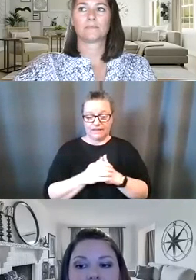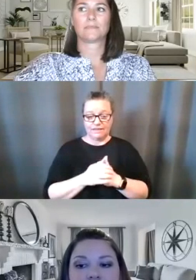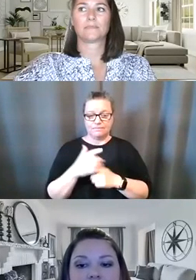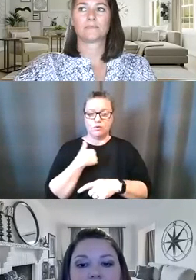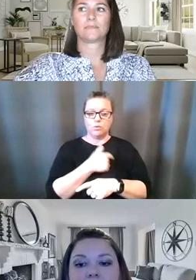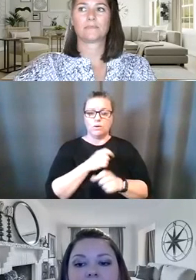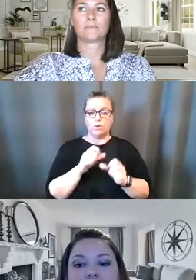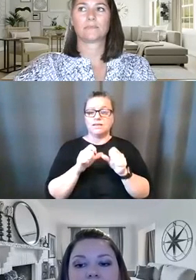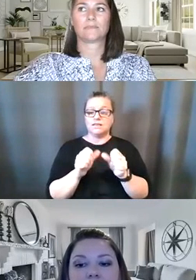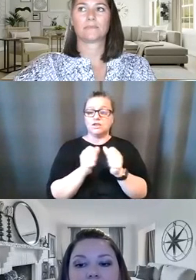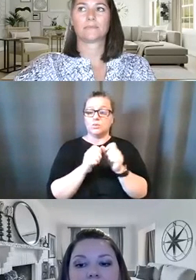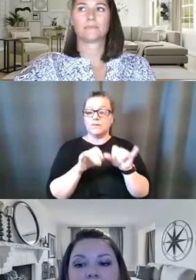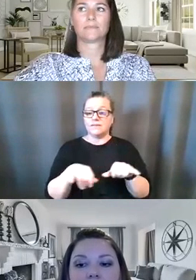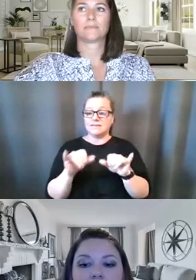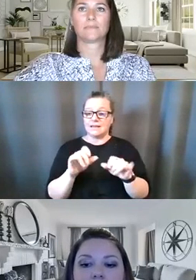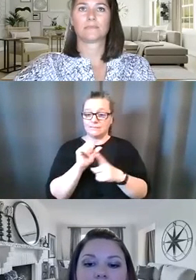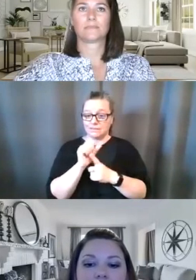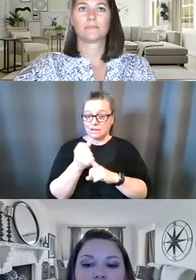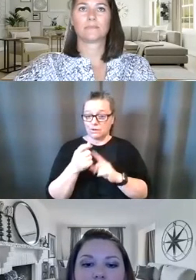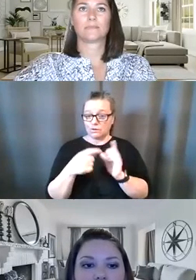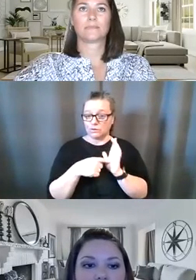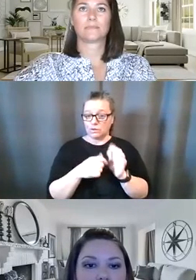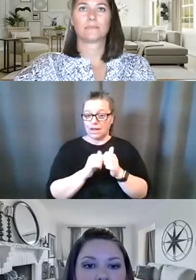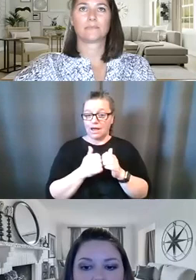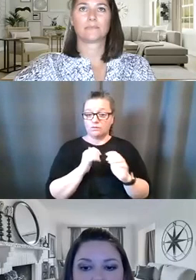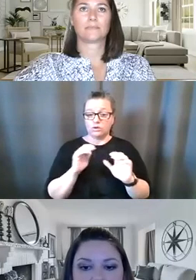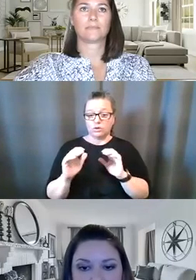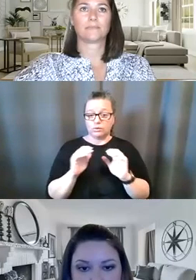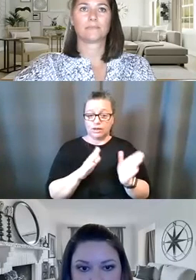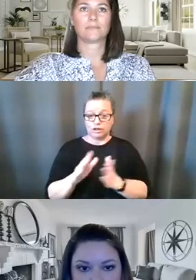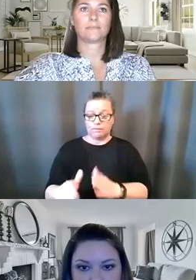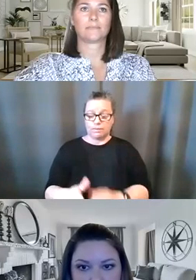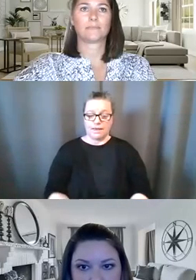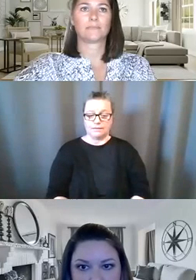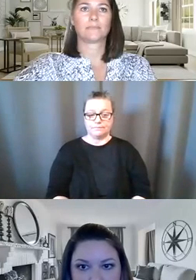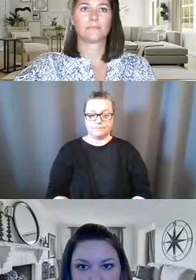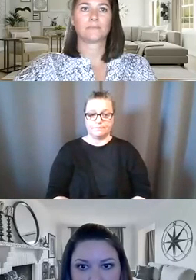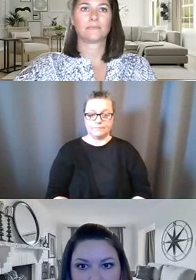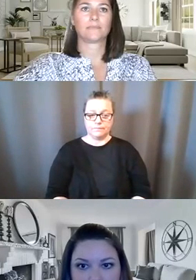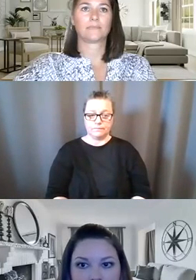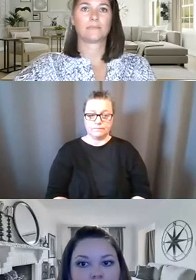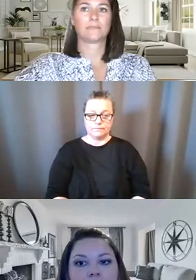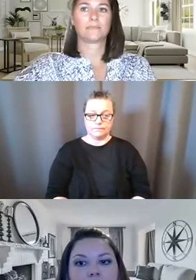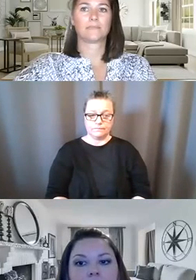on with the same scenario to demonstrate how to use the communication plan.